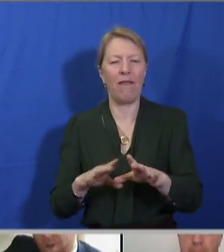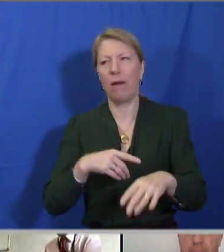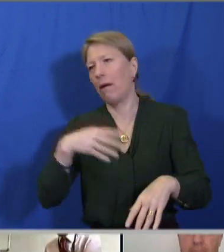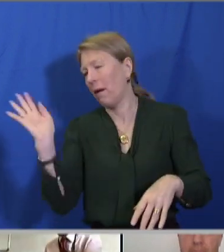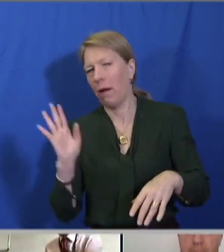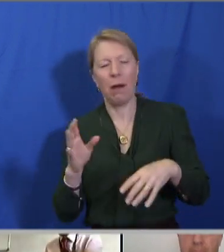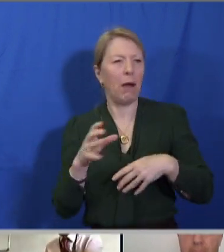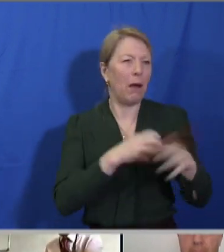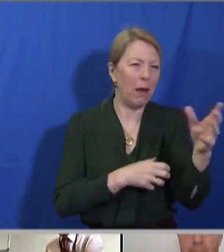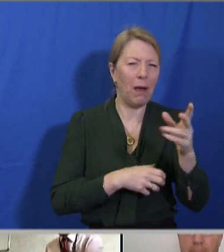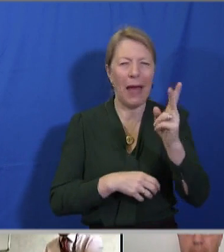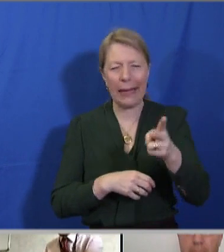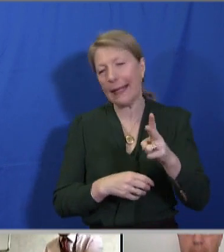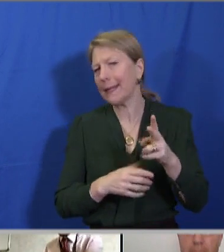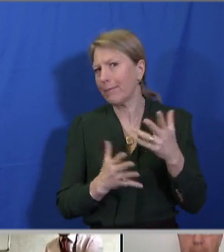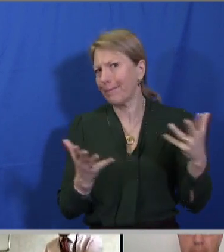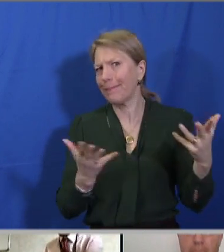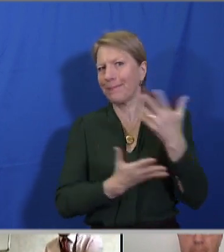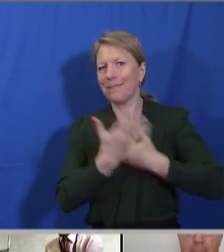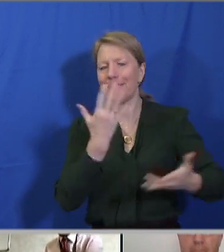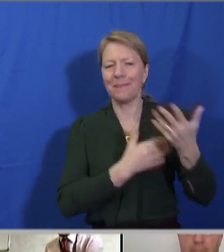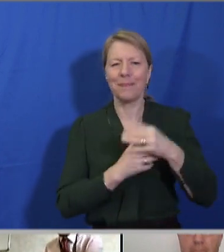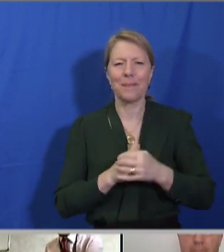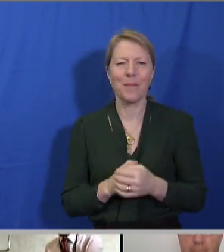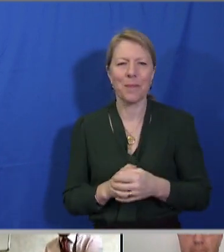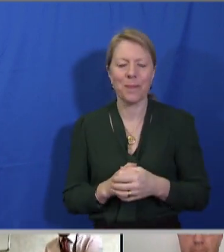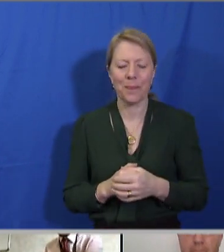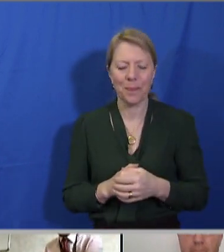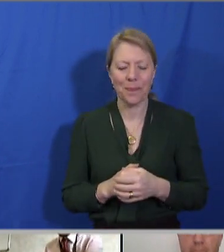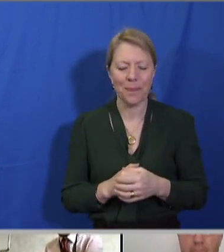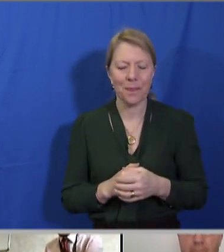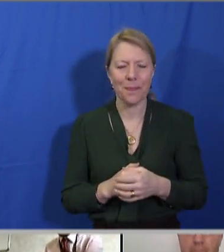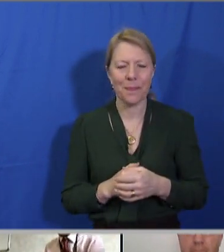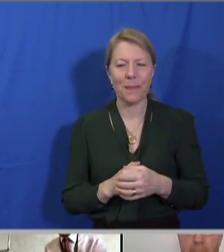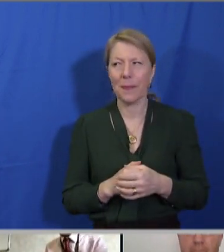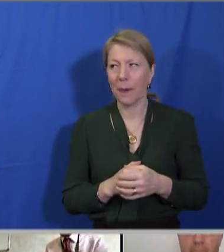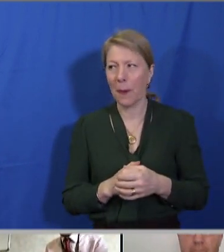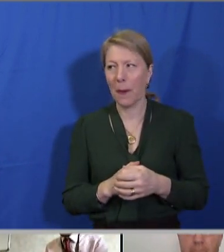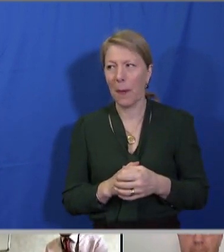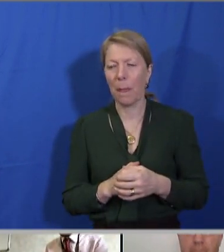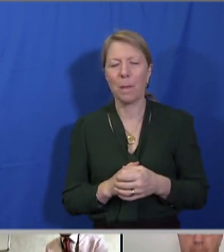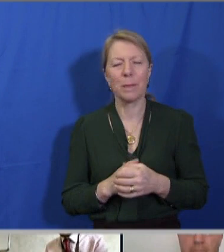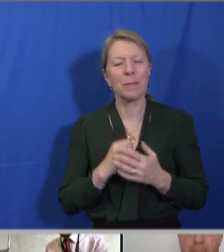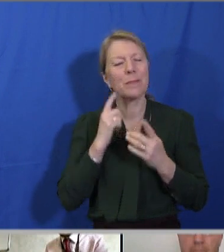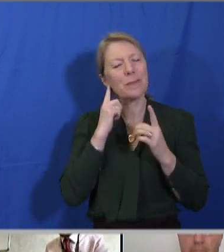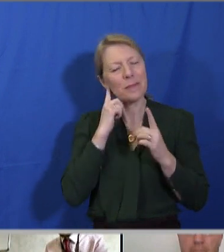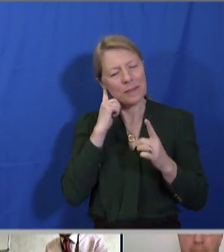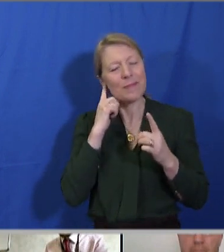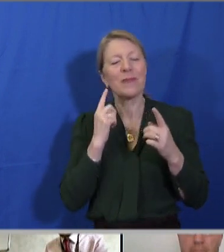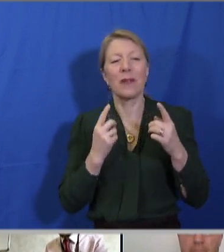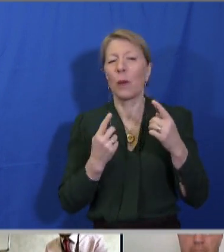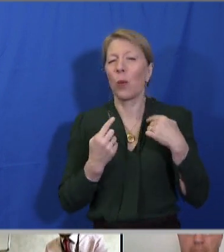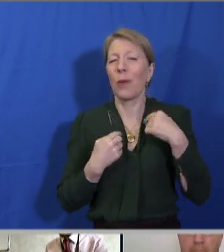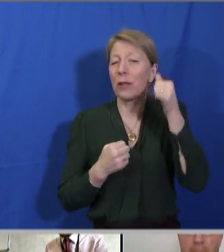and kind of the Minister has alluded to this already, I mean, we're keenly aware of the workforce challenges in primary care, in particular around the